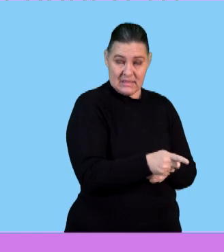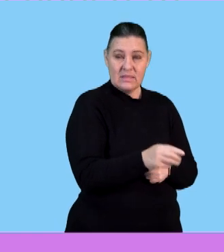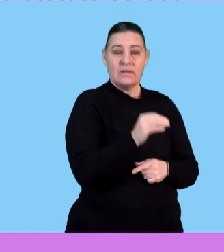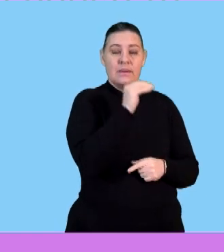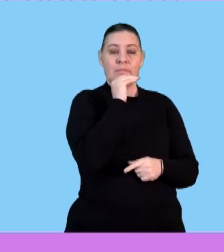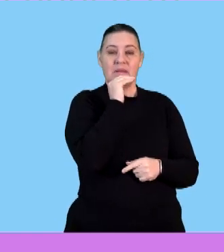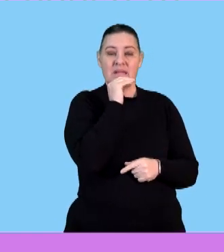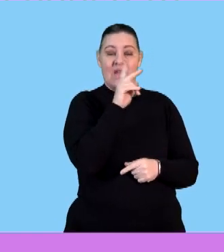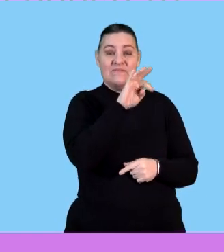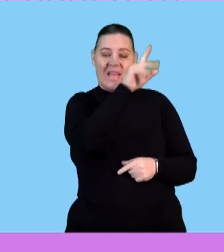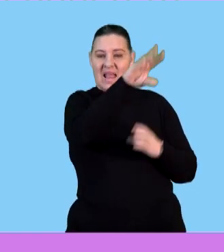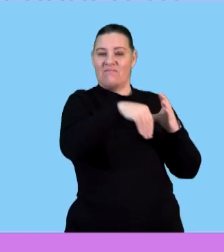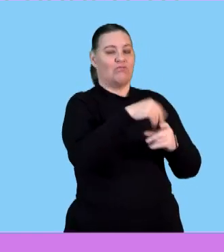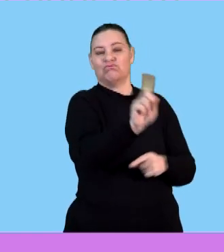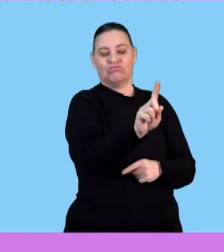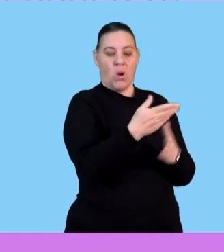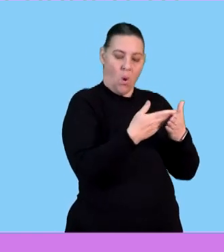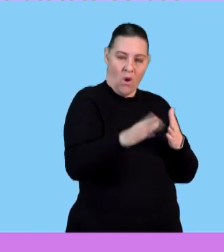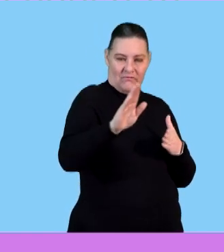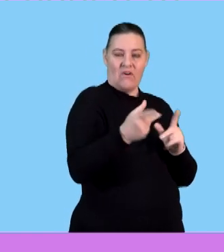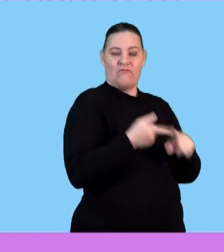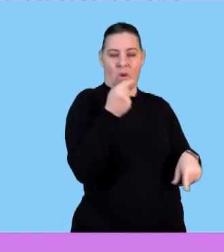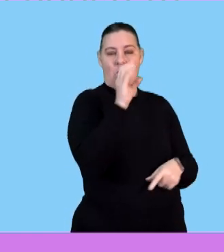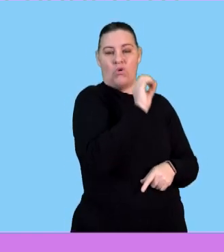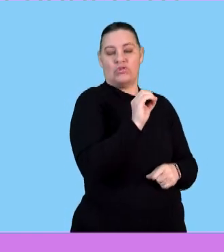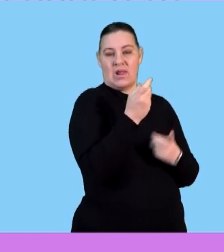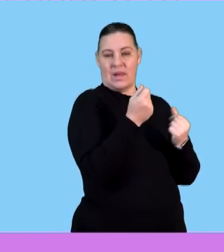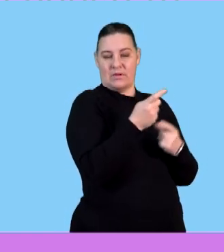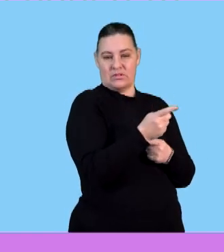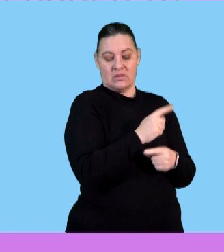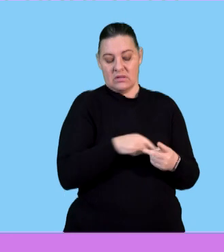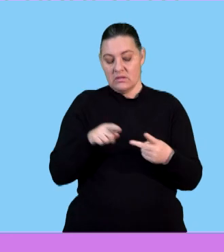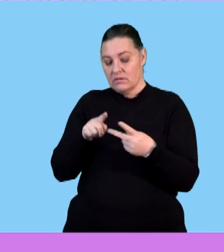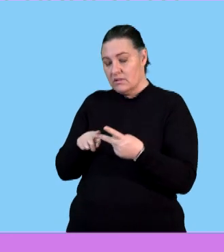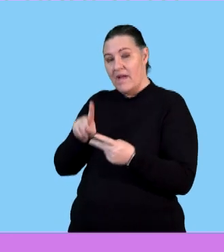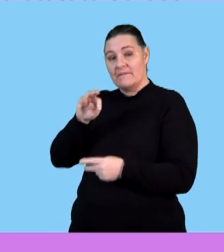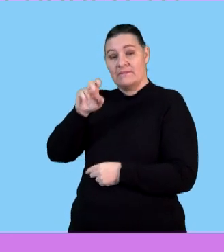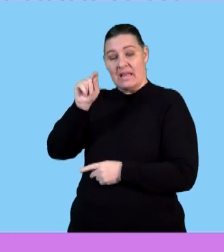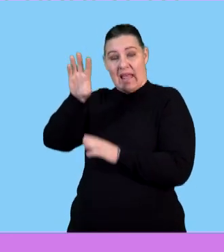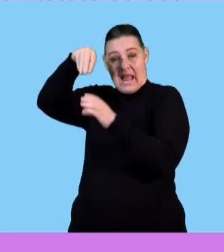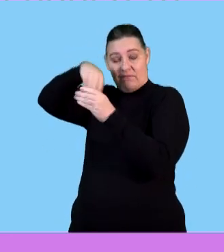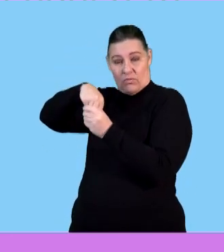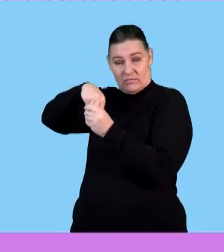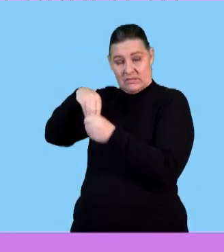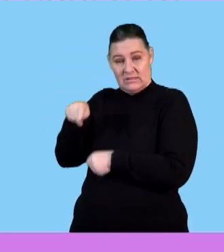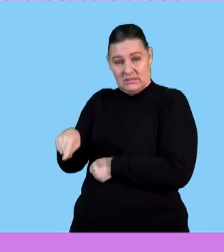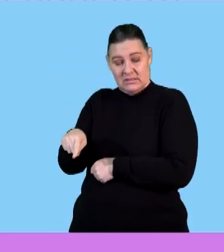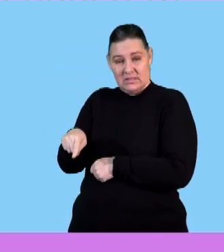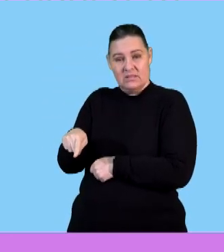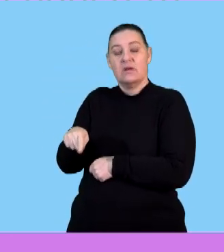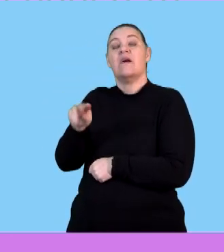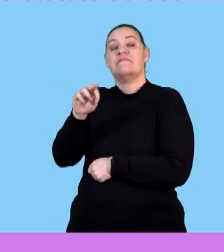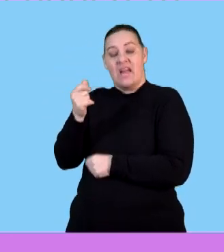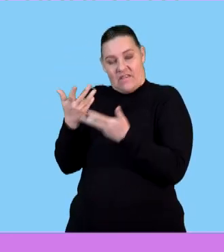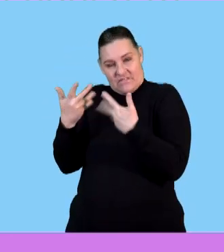is when VAT is excluded from the original amount. And then we get VAT inclusive, where